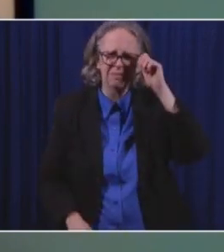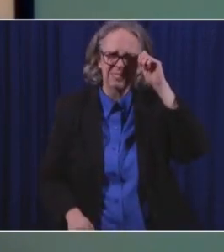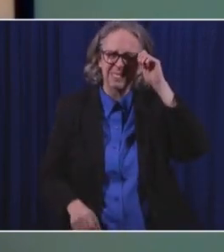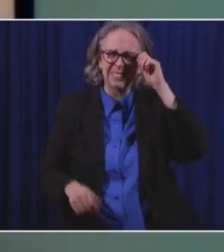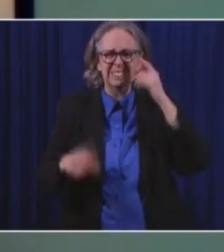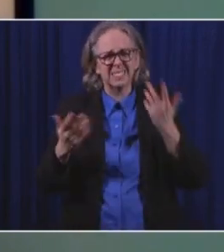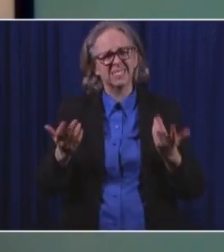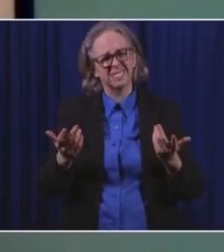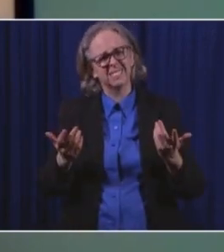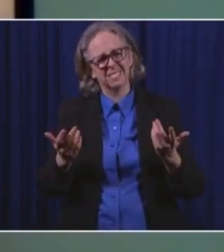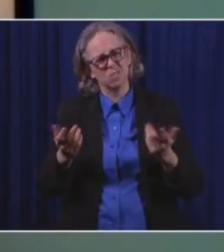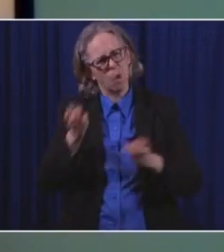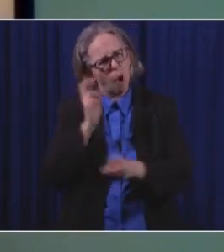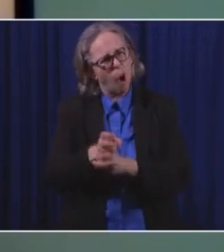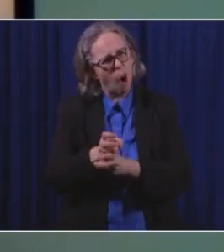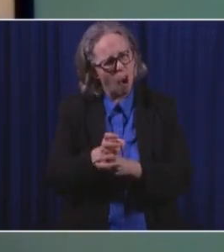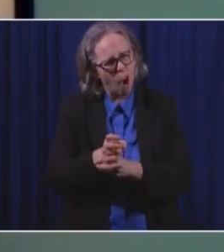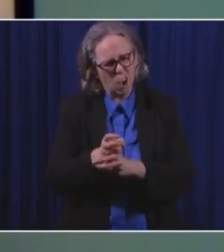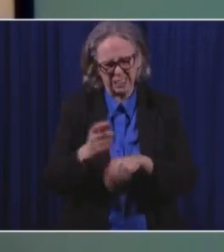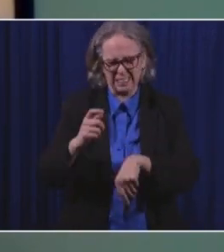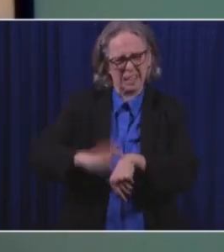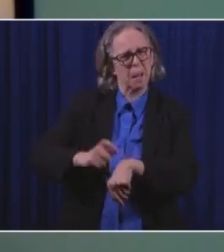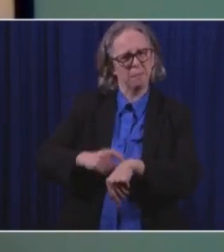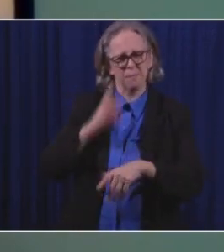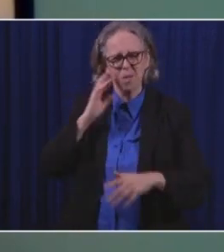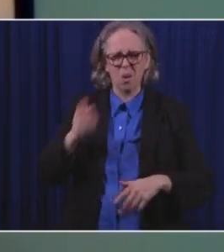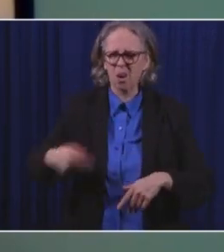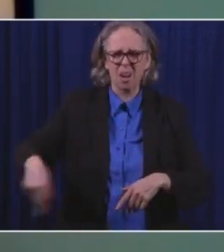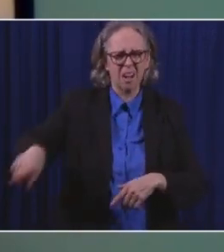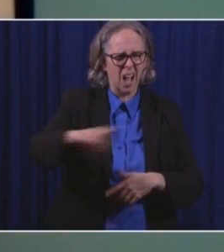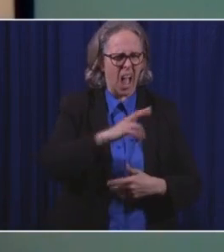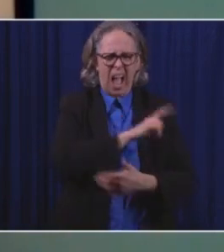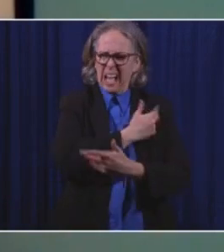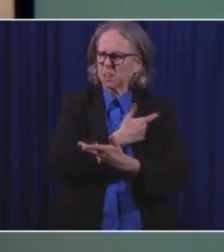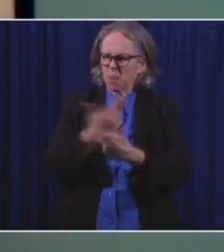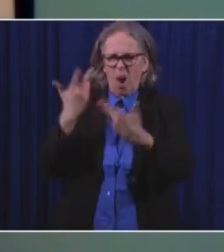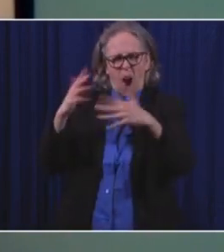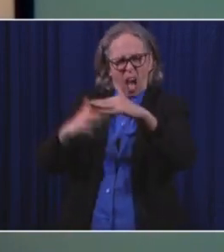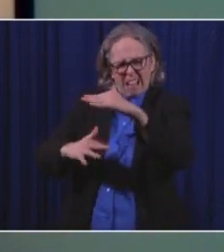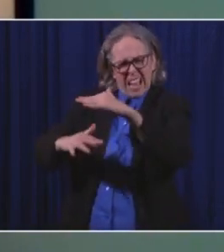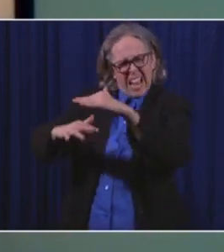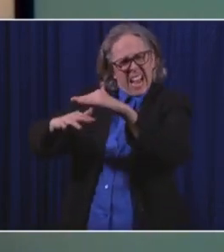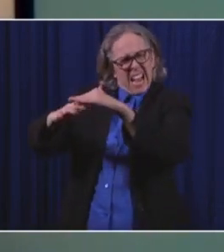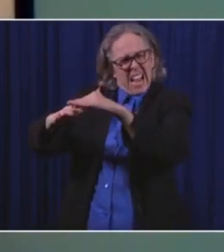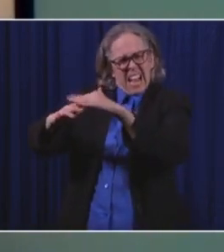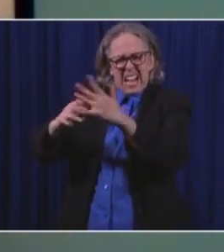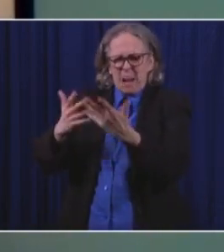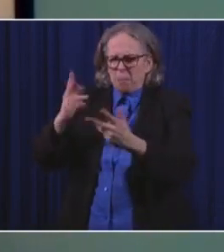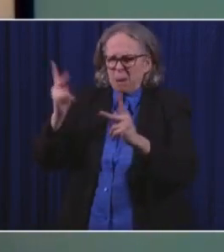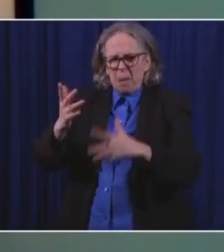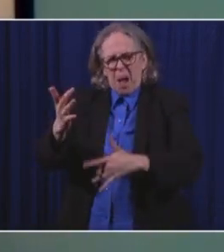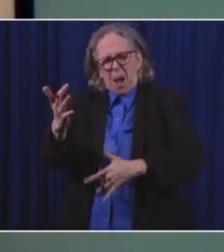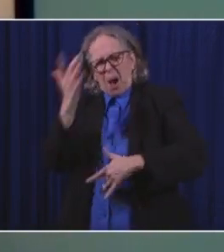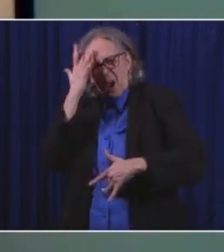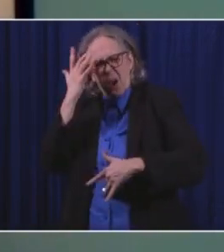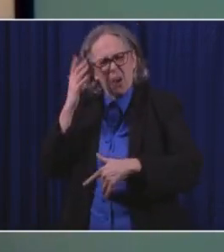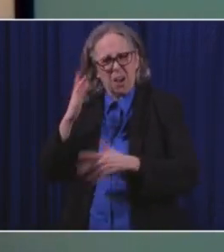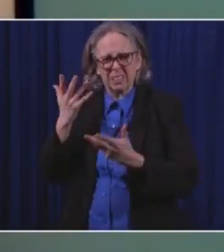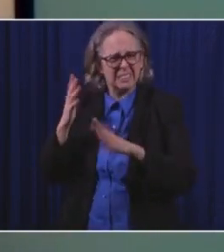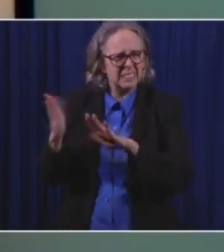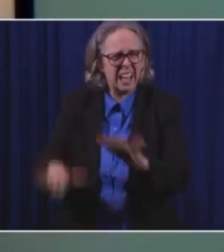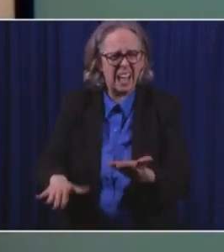now. Hospitals are packed with sick and dying people. I know all of you are tired of hearing about COVID. Frankly, I'm tired